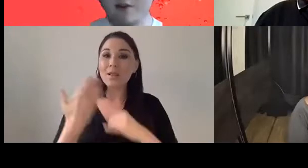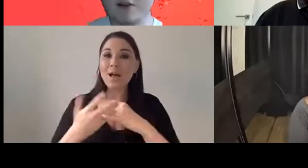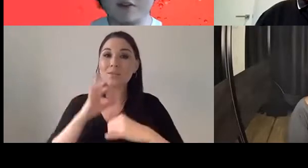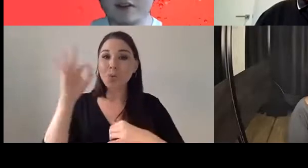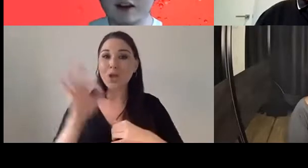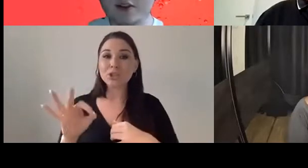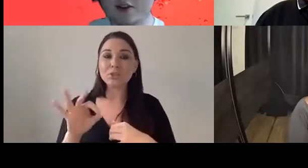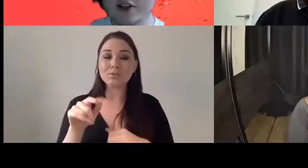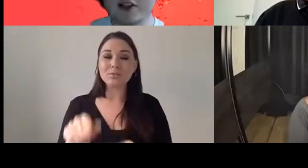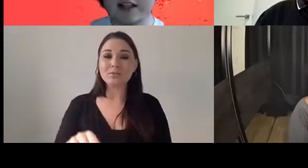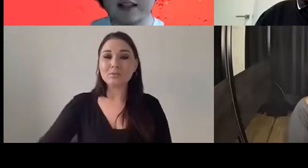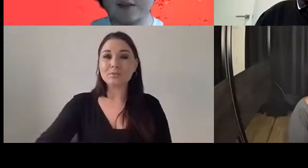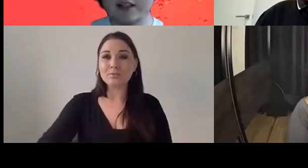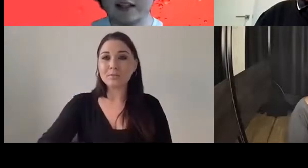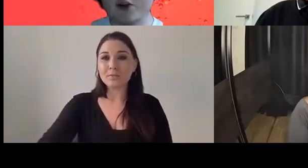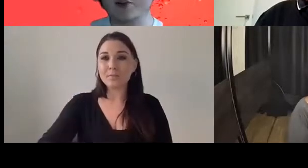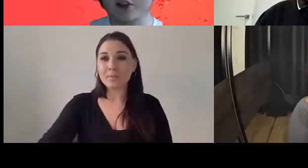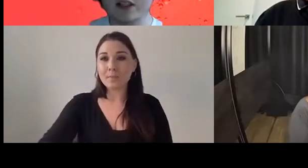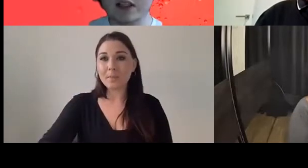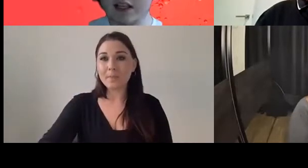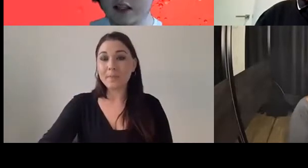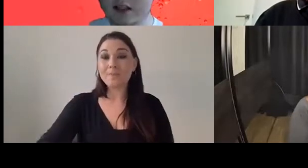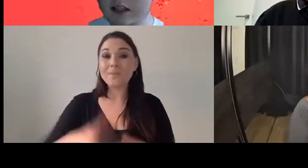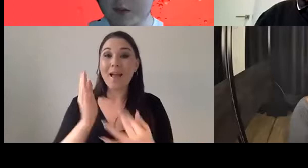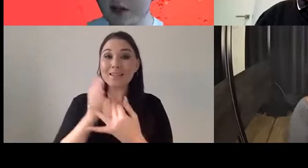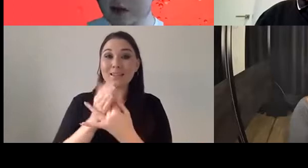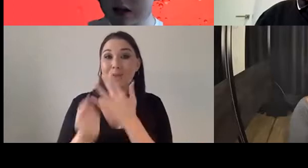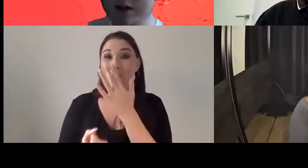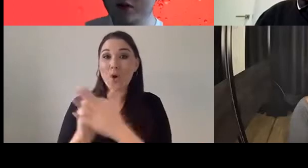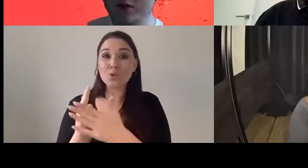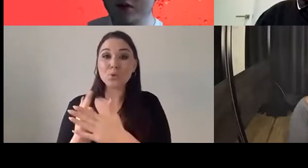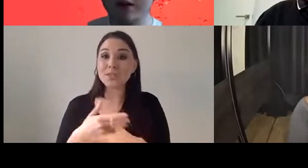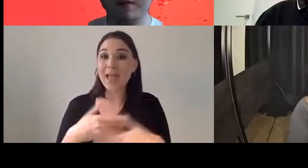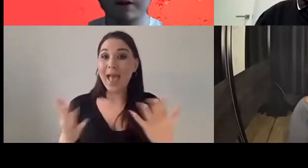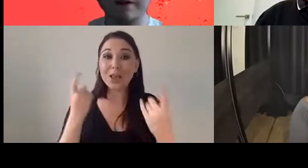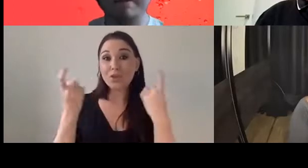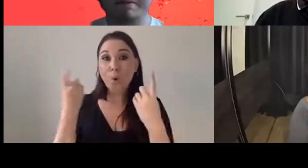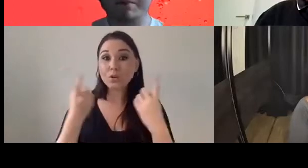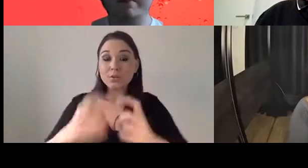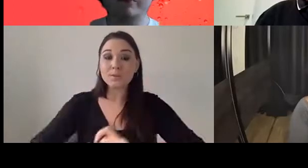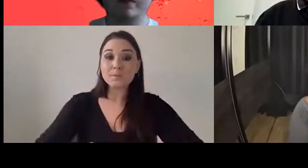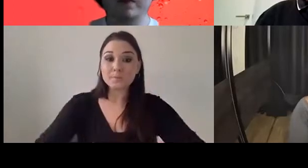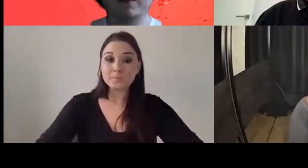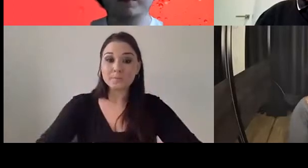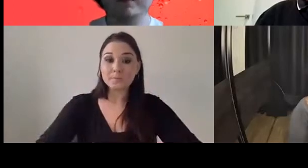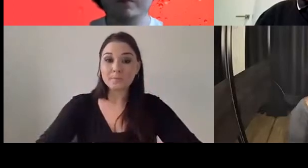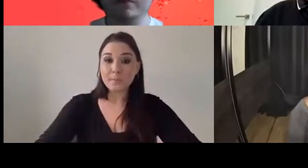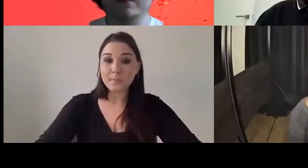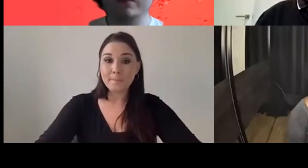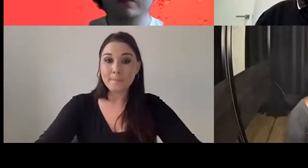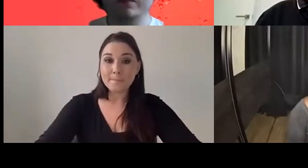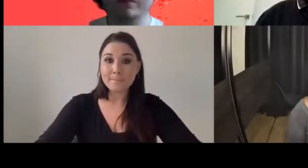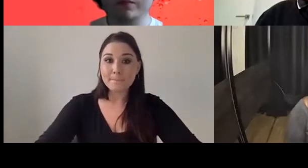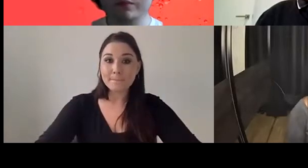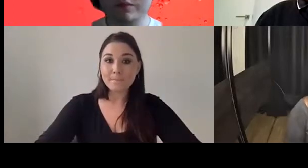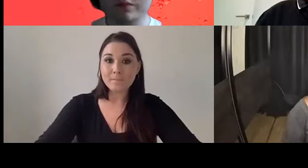as well around sort of digital accessibility and the opportunities there. Does anybody else have any thoughts on that? I mean, I